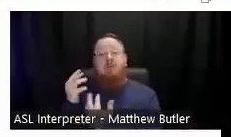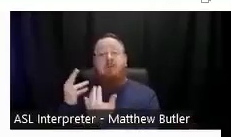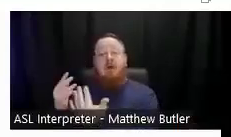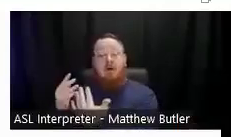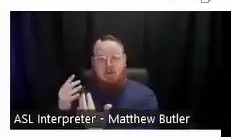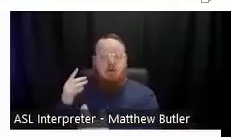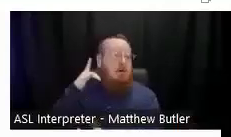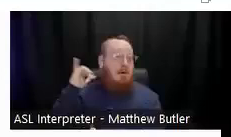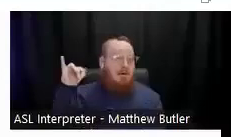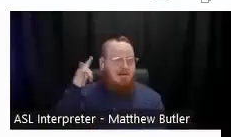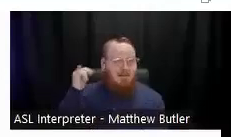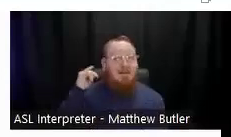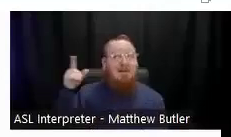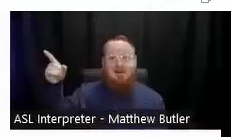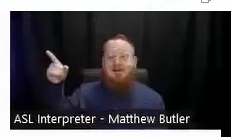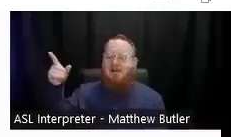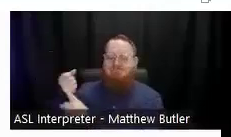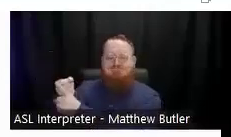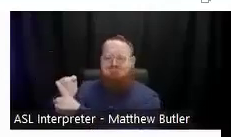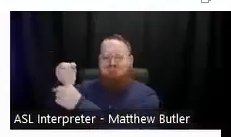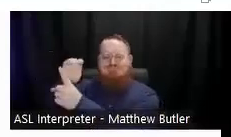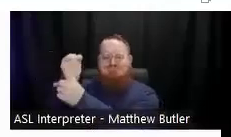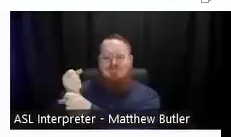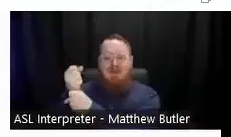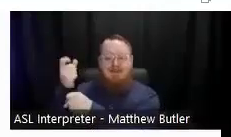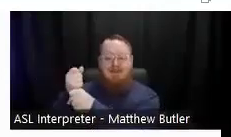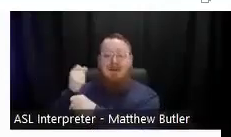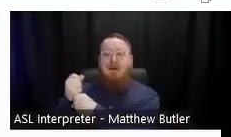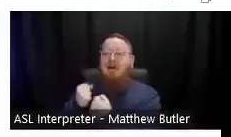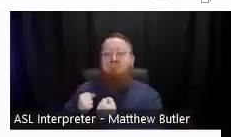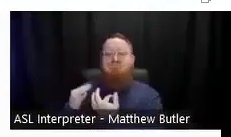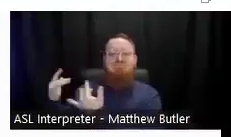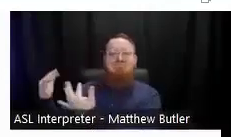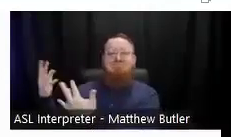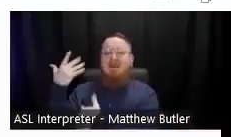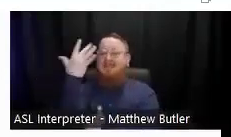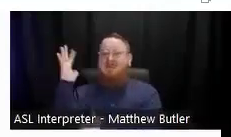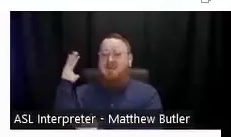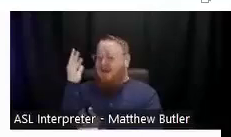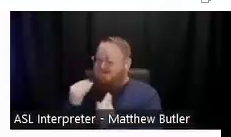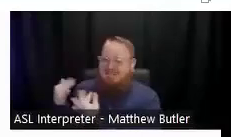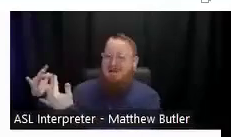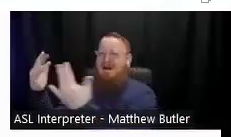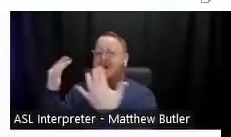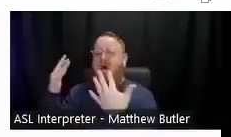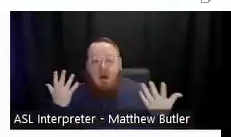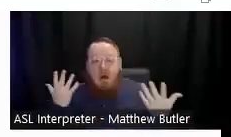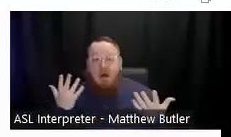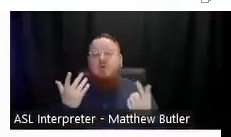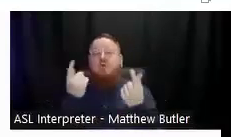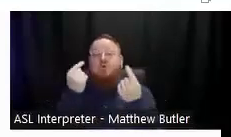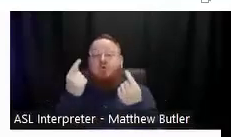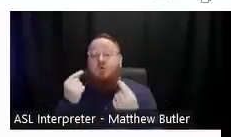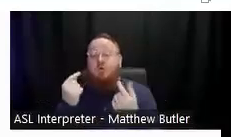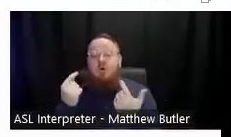California, and how to have a plan and know where to go if a wildfire threatens where you